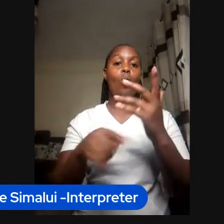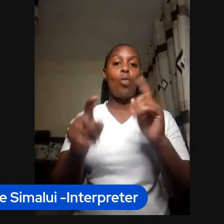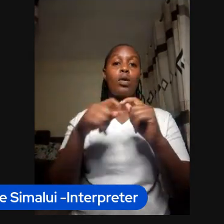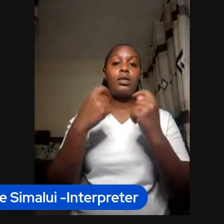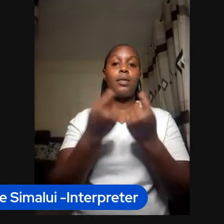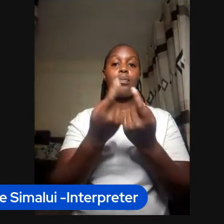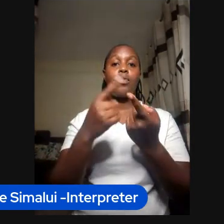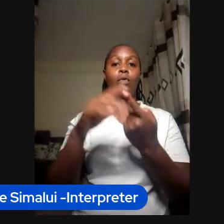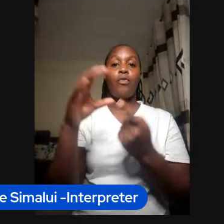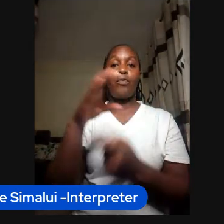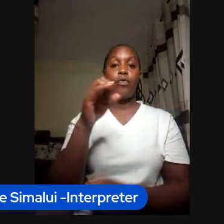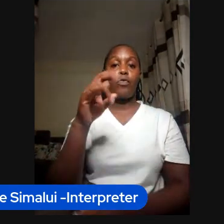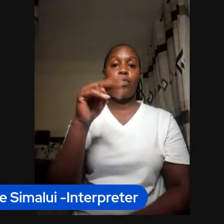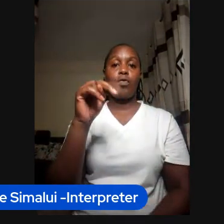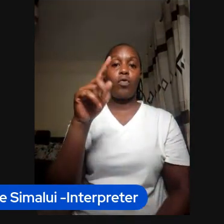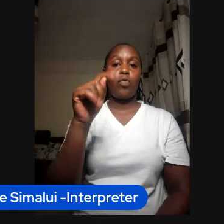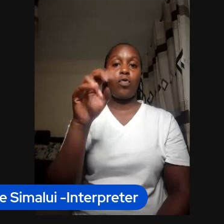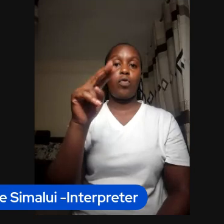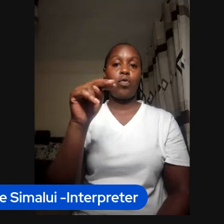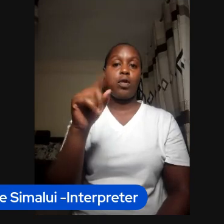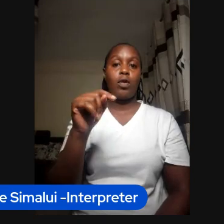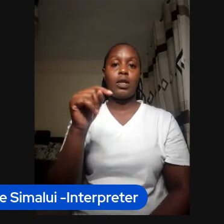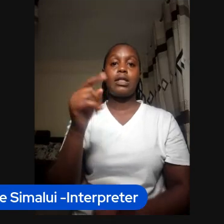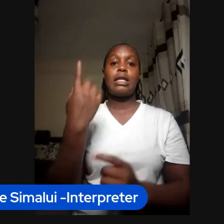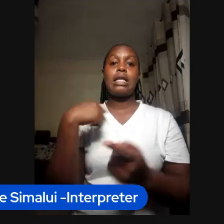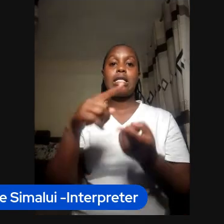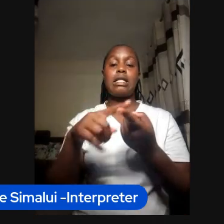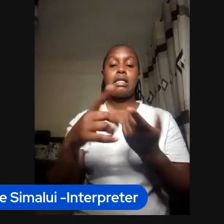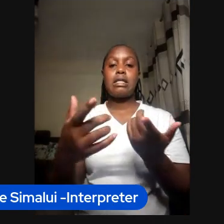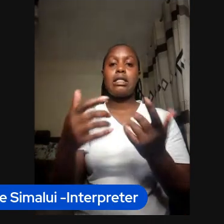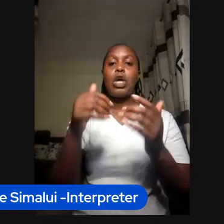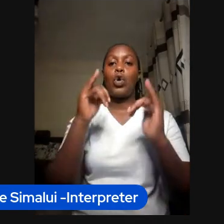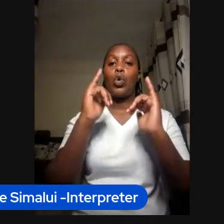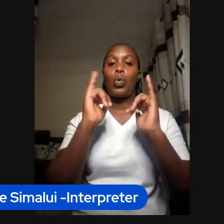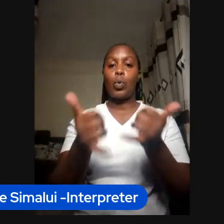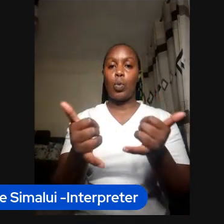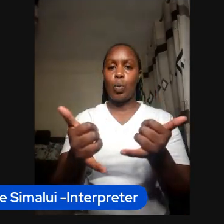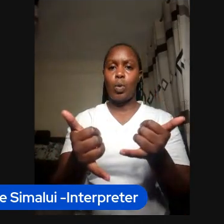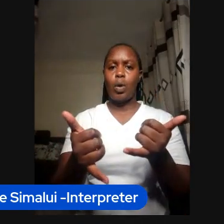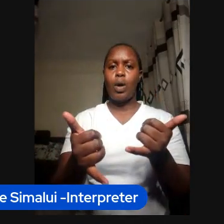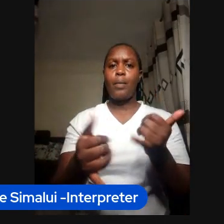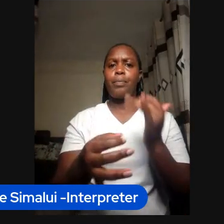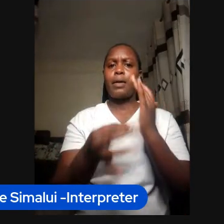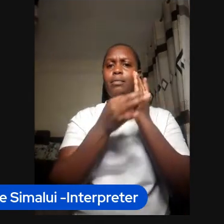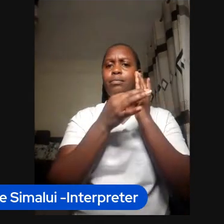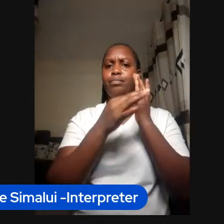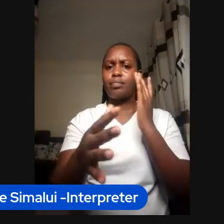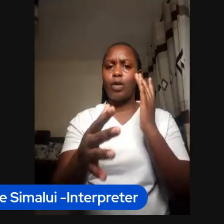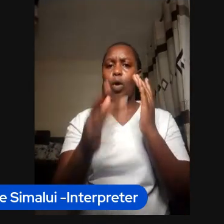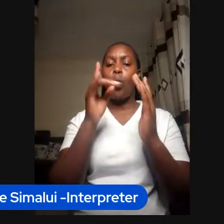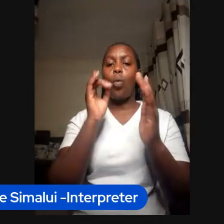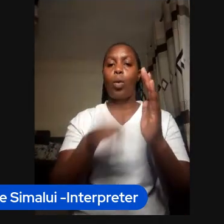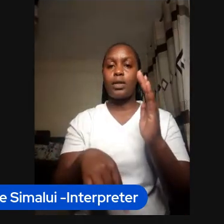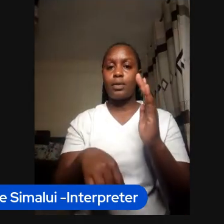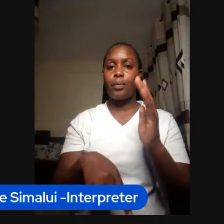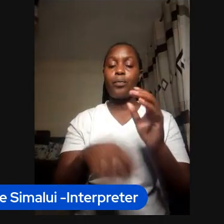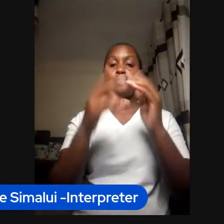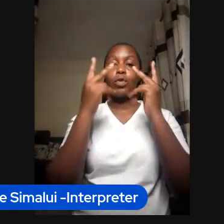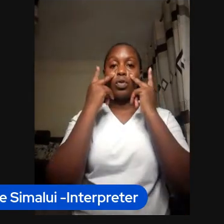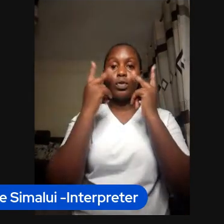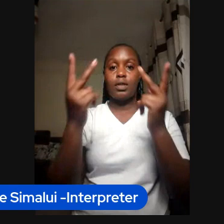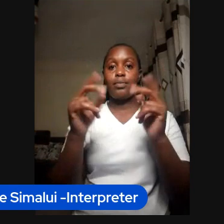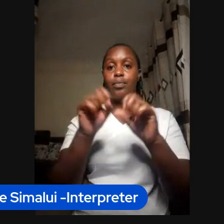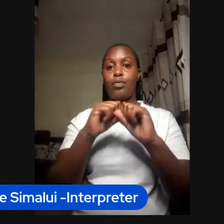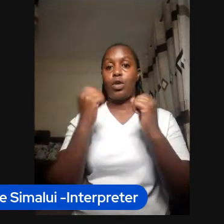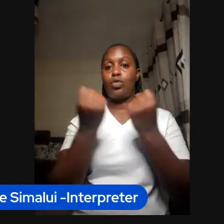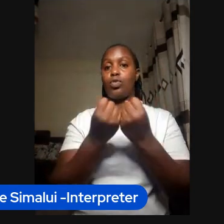at the moment. What format is everyone looking forward to reading? If you look at all social media platforms right